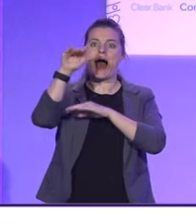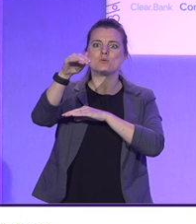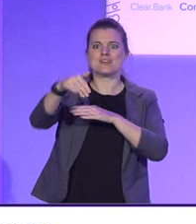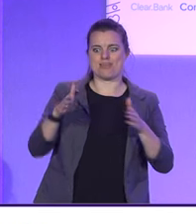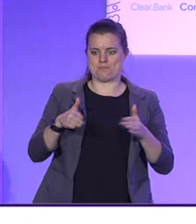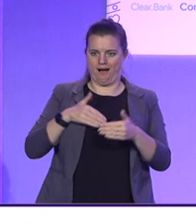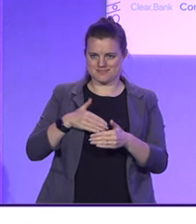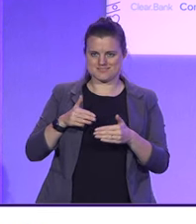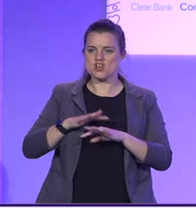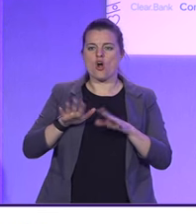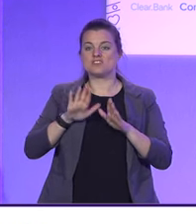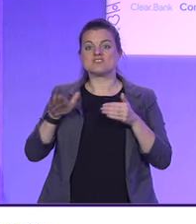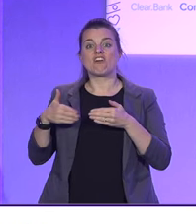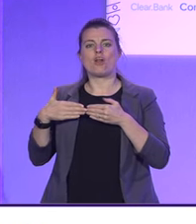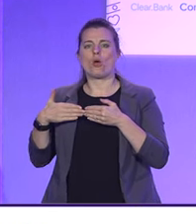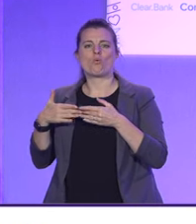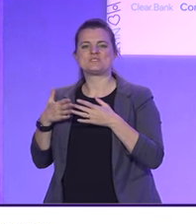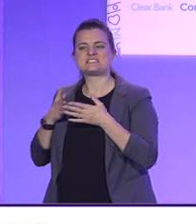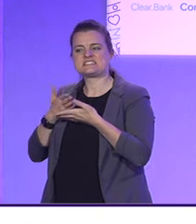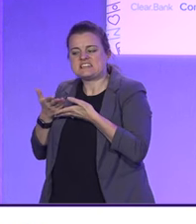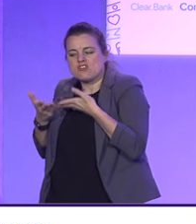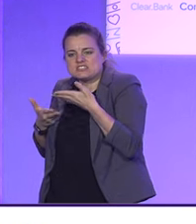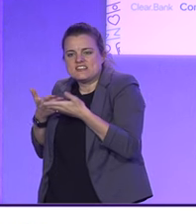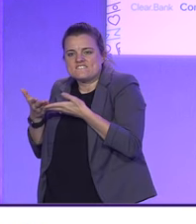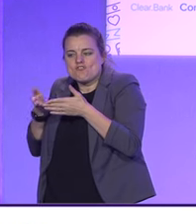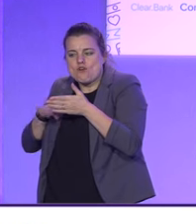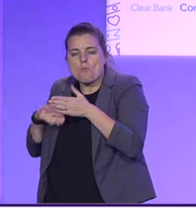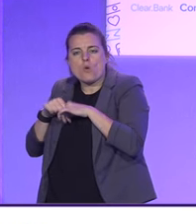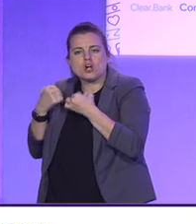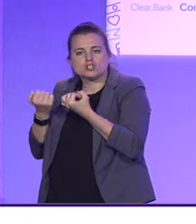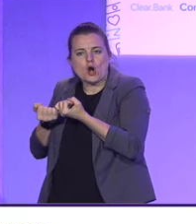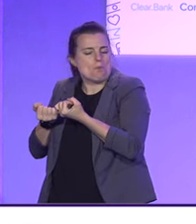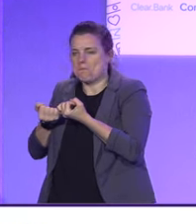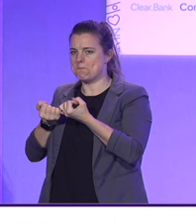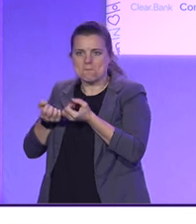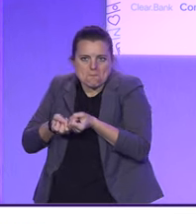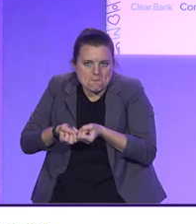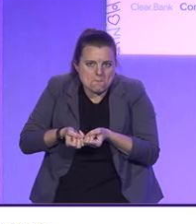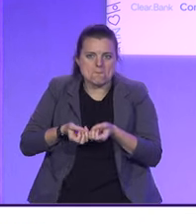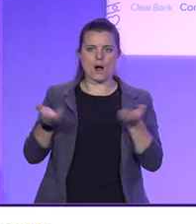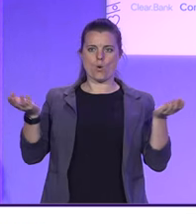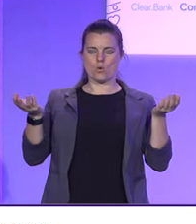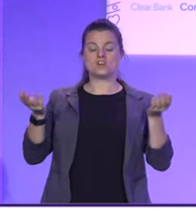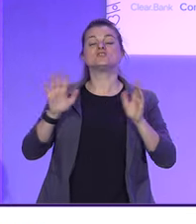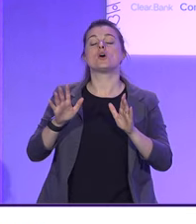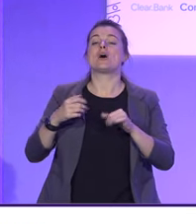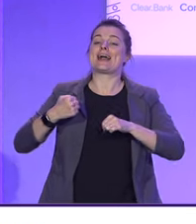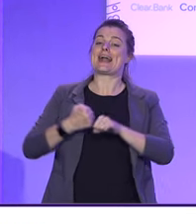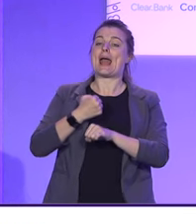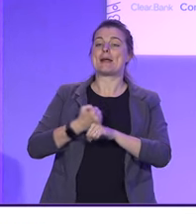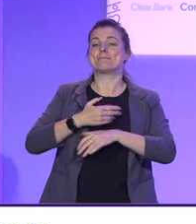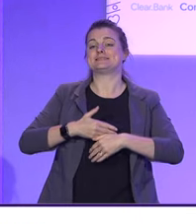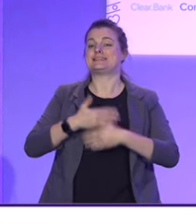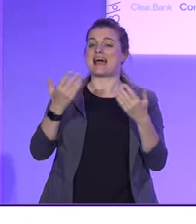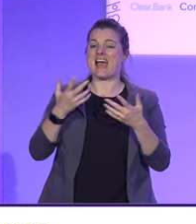rather than kind of a closed narrative that you would get from a workshop. Game Day has many different themes,